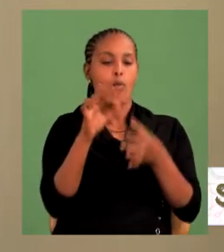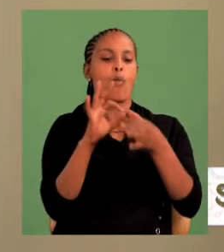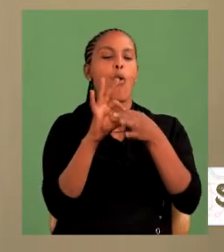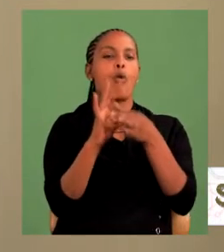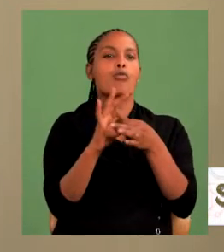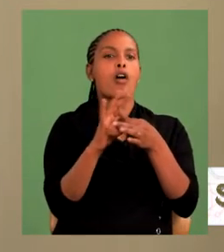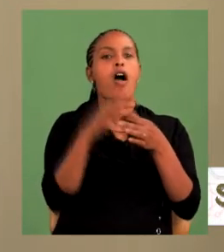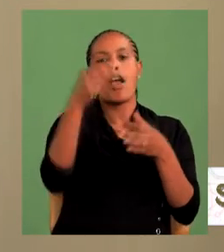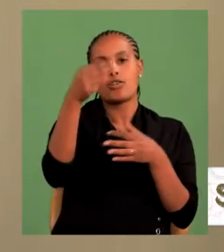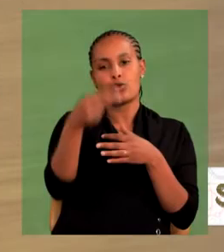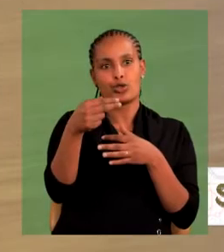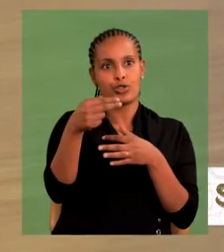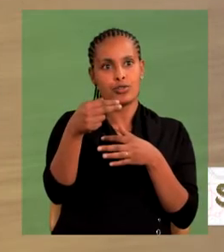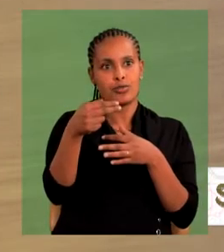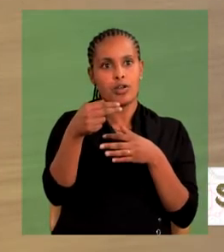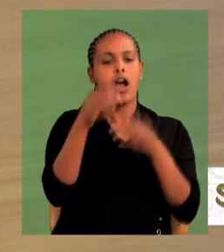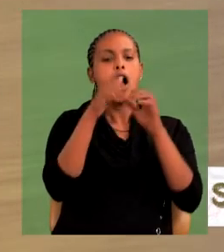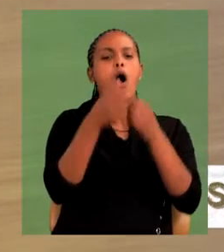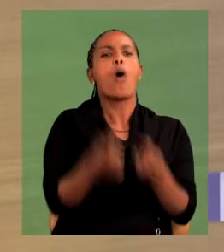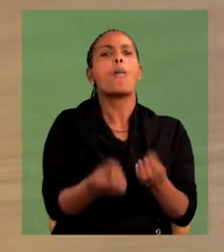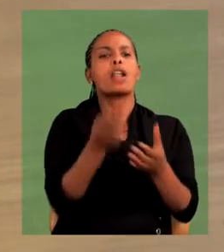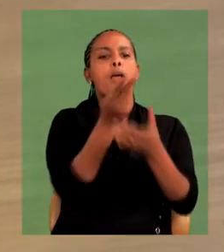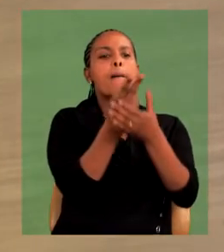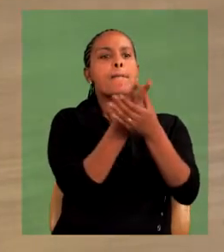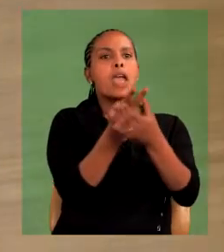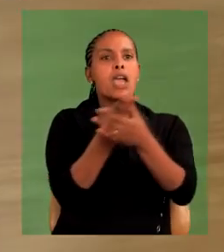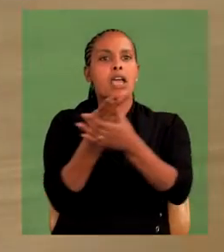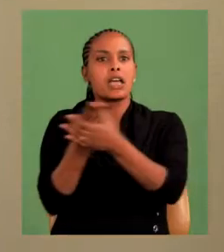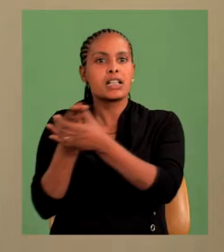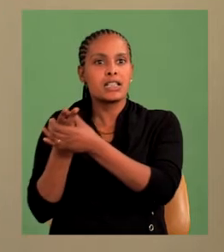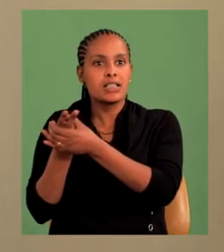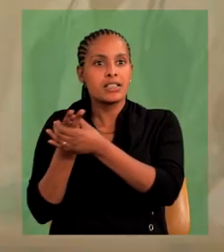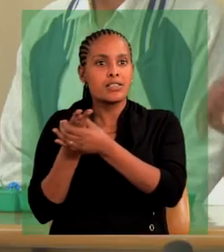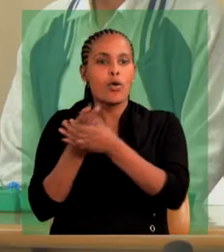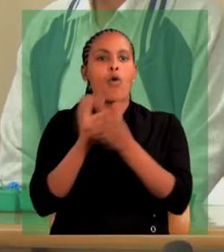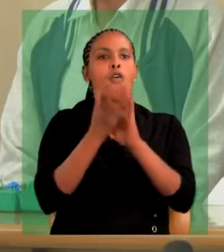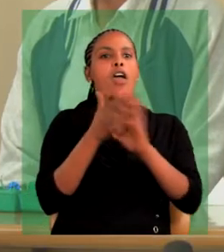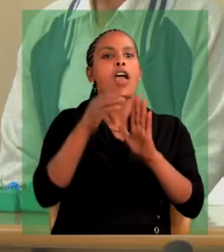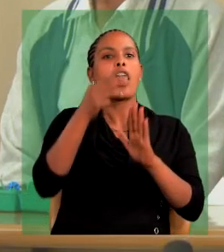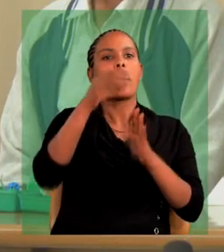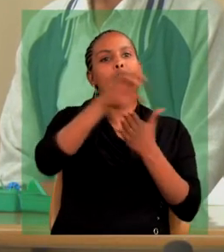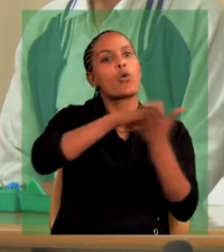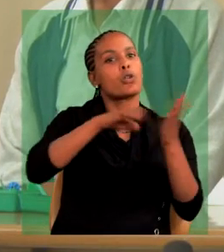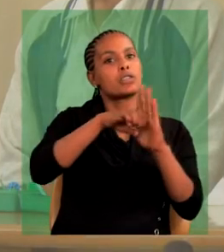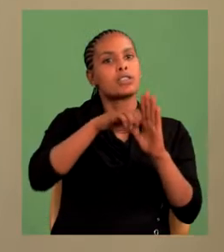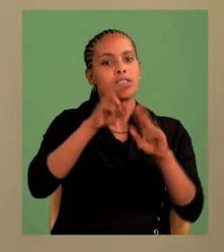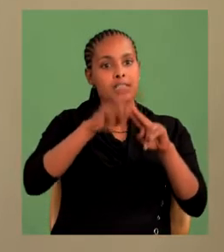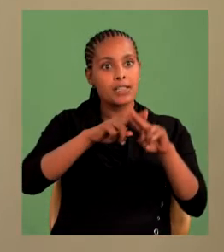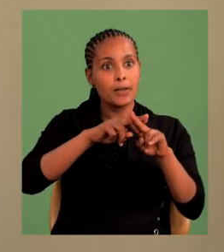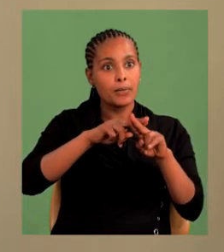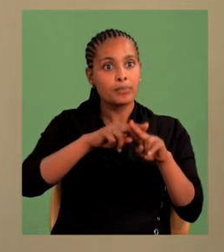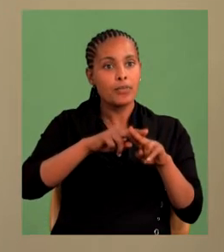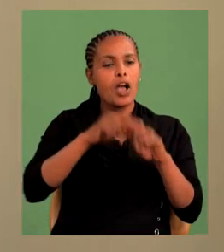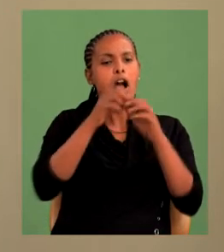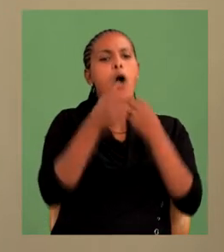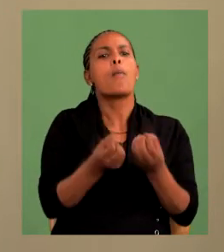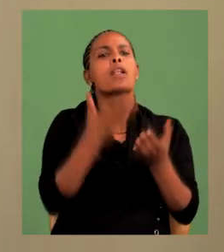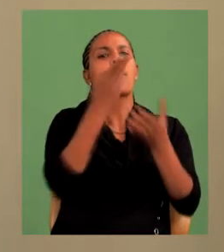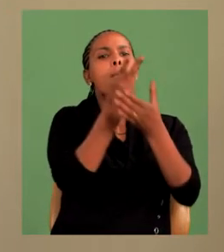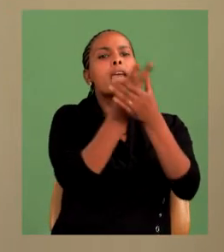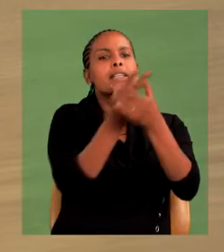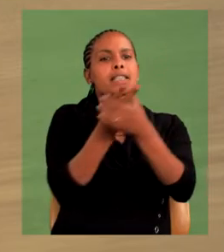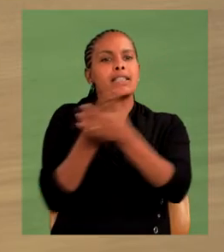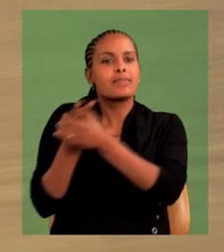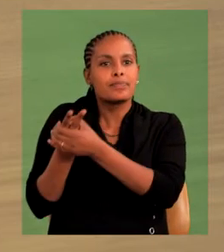the hydrogen. So how many pairs of electrons are sitting around oxygen? How many pairs?